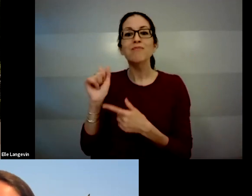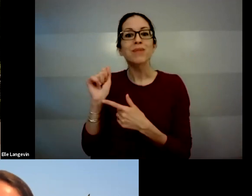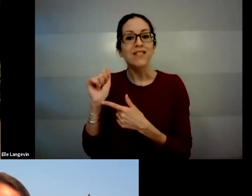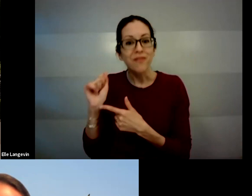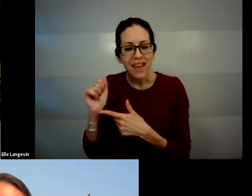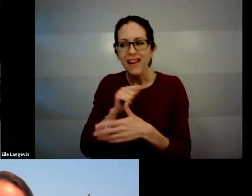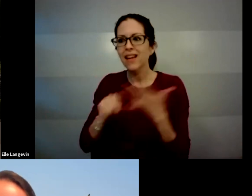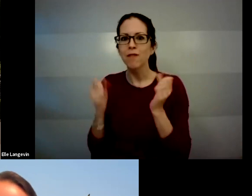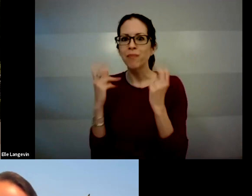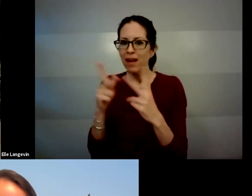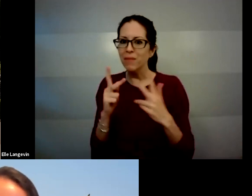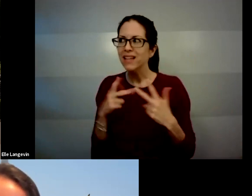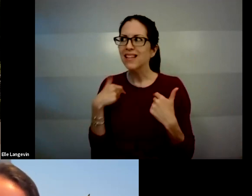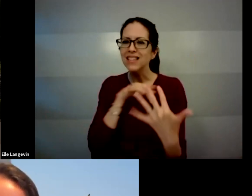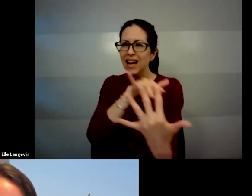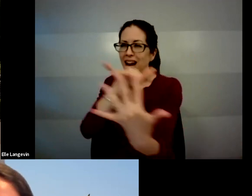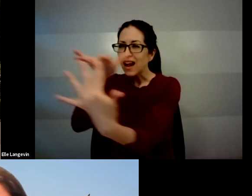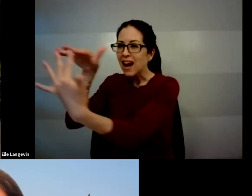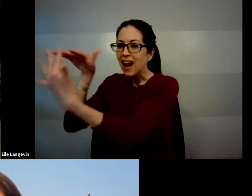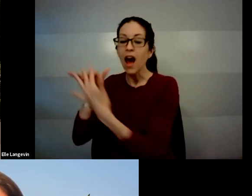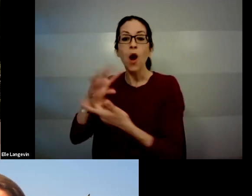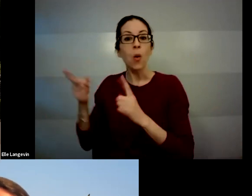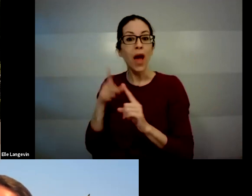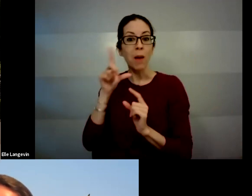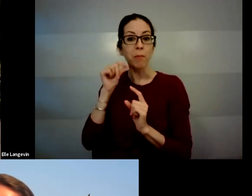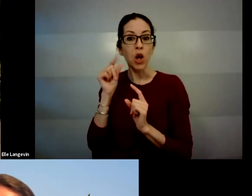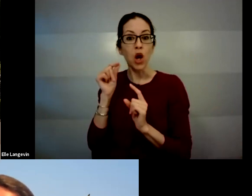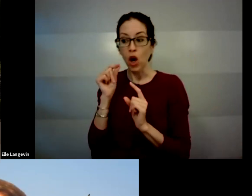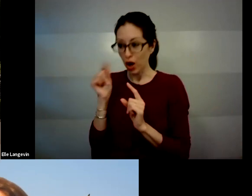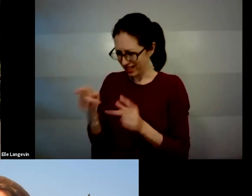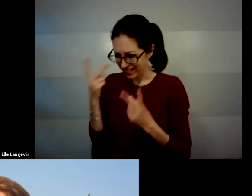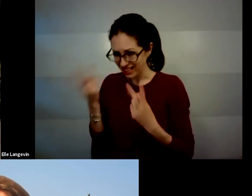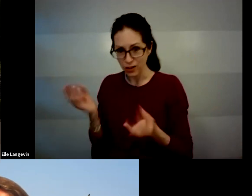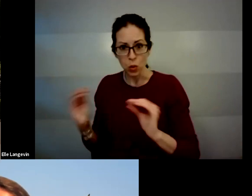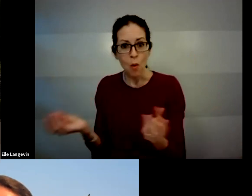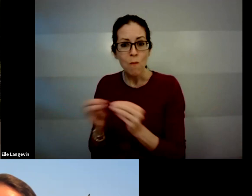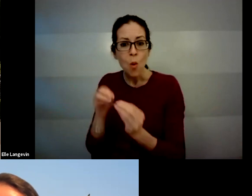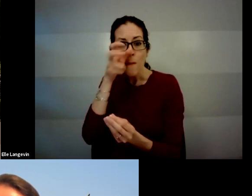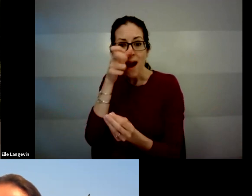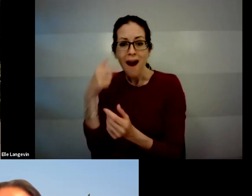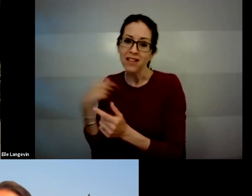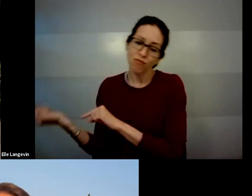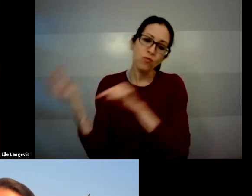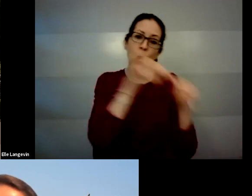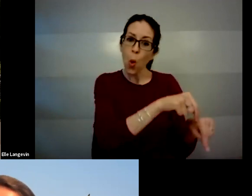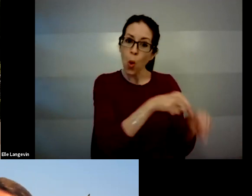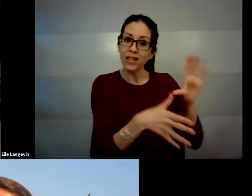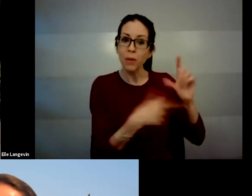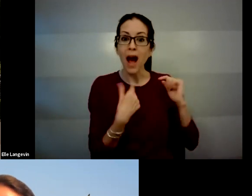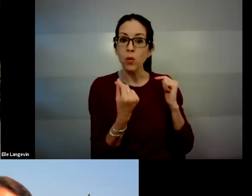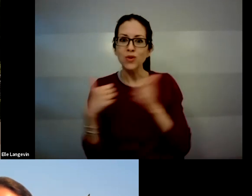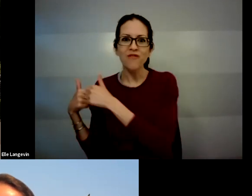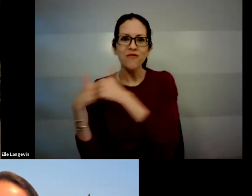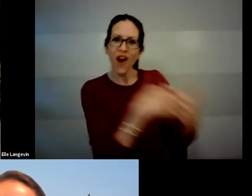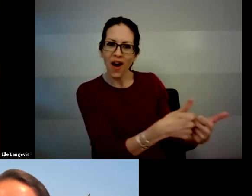when they take off, I also get on a plane and travel down to Central and South America and study the birds where they overwinter, primarily in